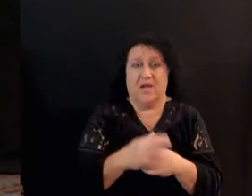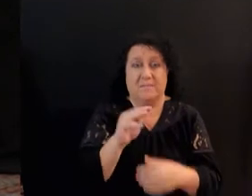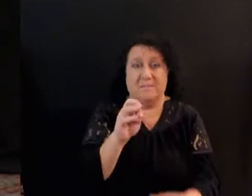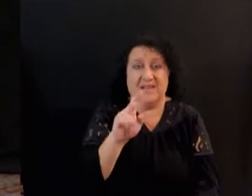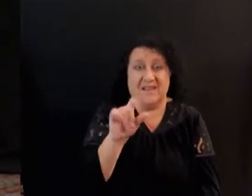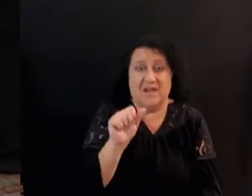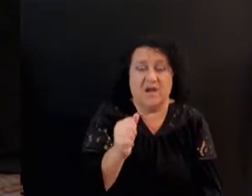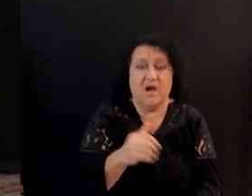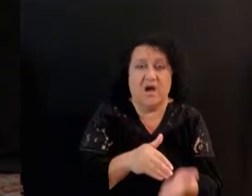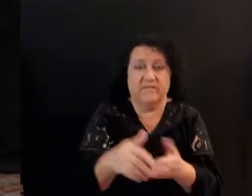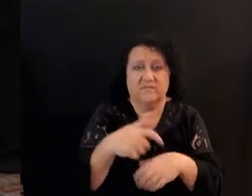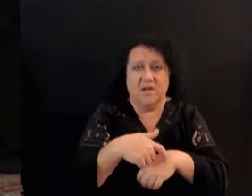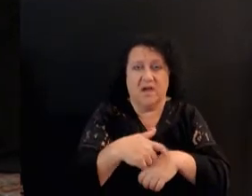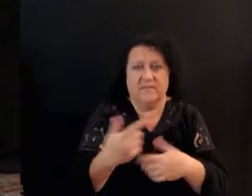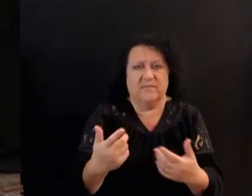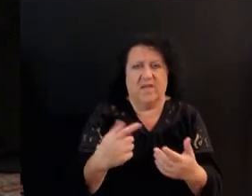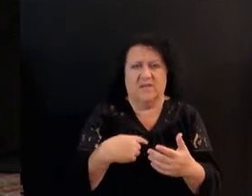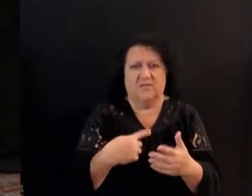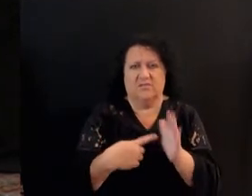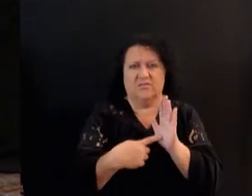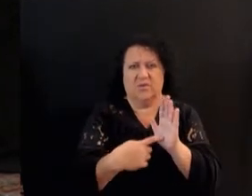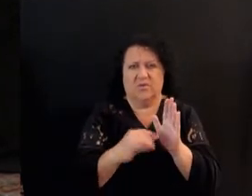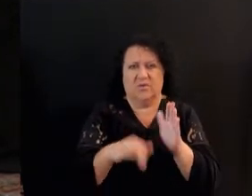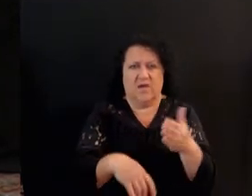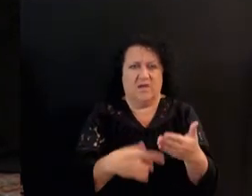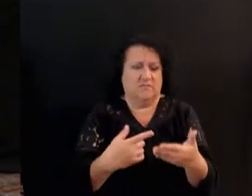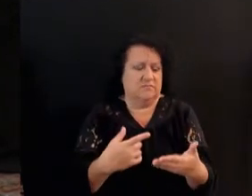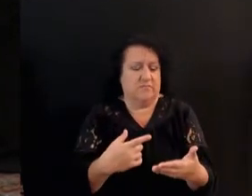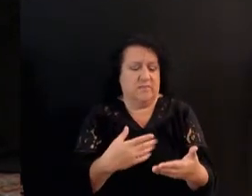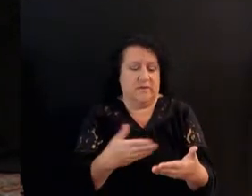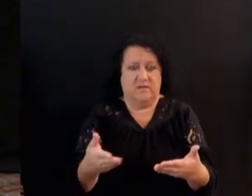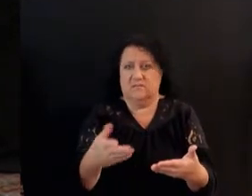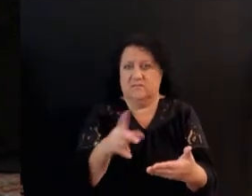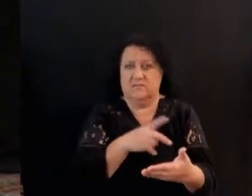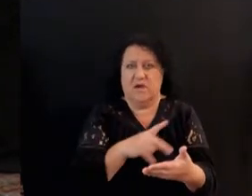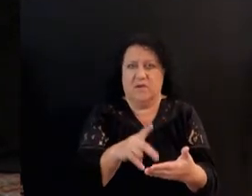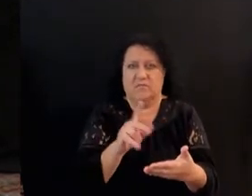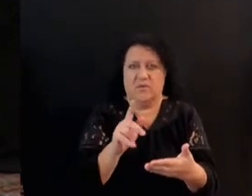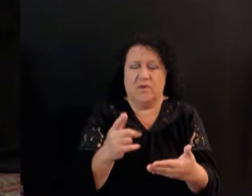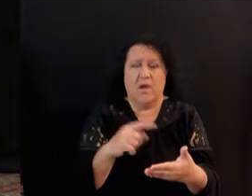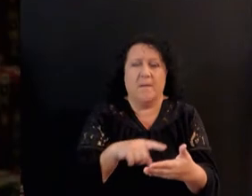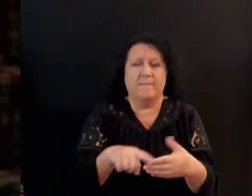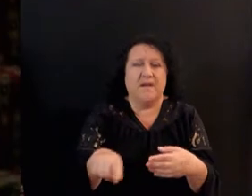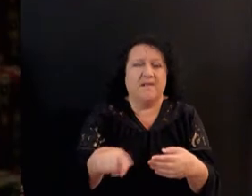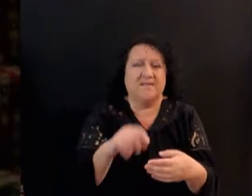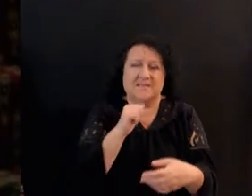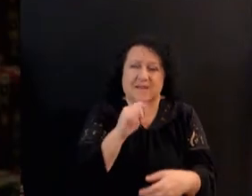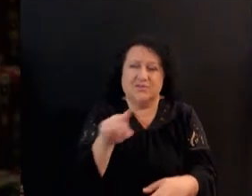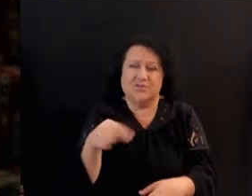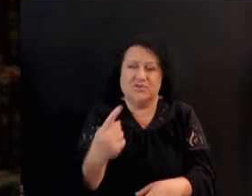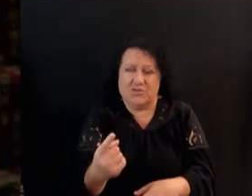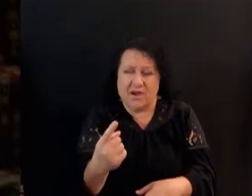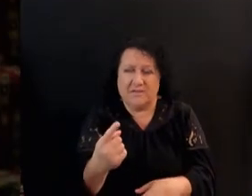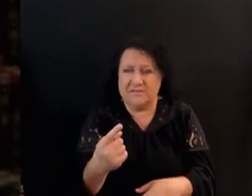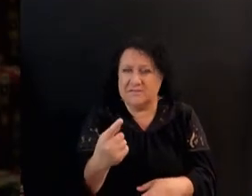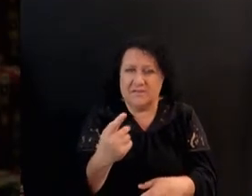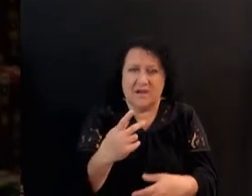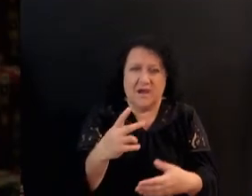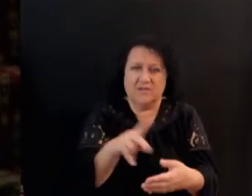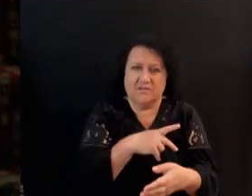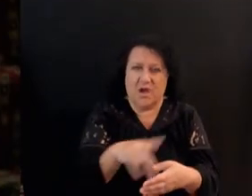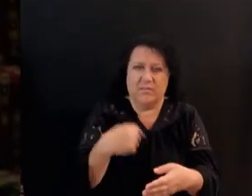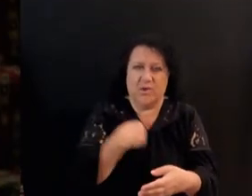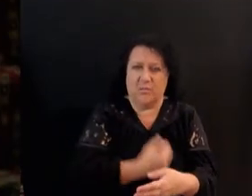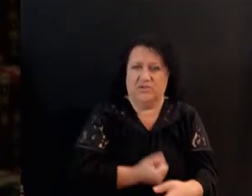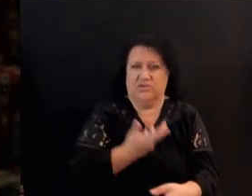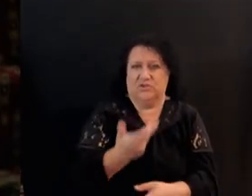portrayed. But it is so much more than just a psalm we share at the end of this life and the beginning of the life that